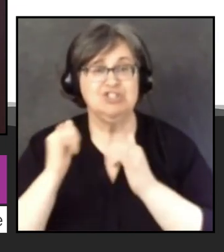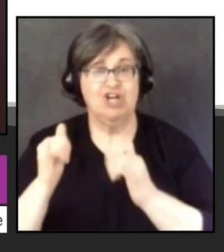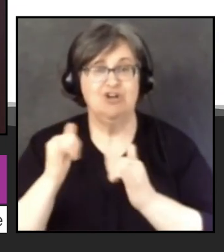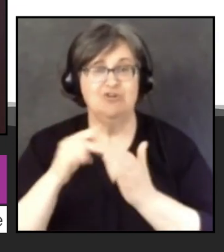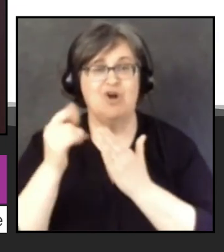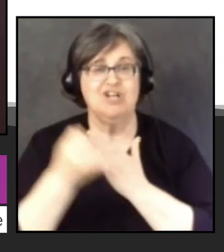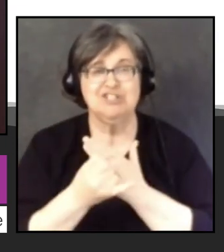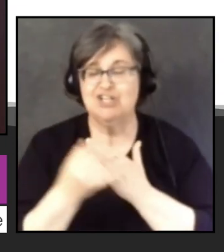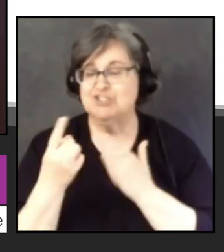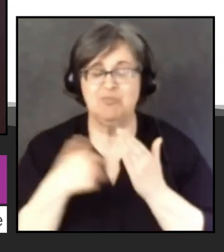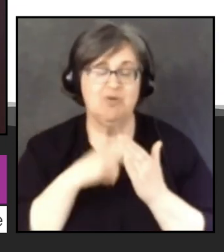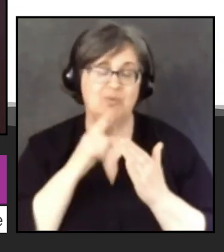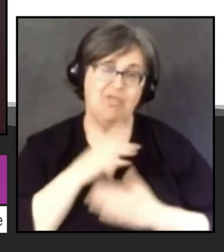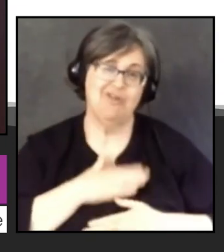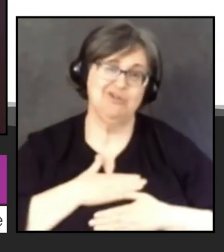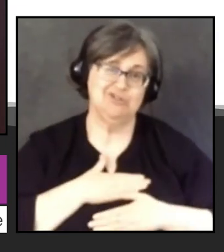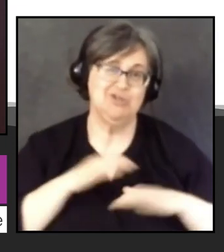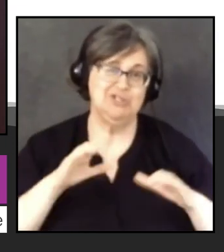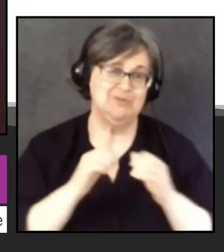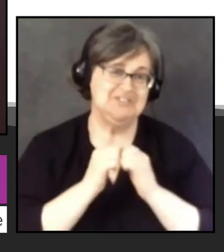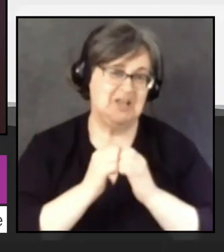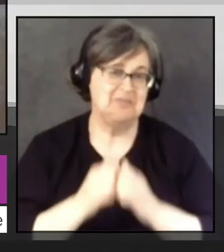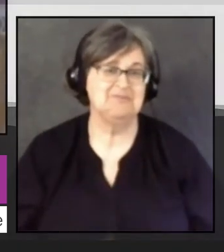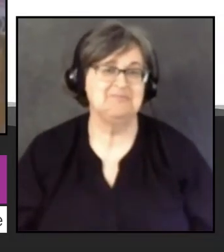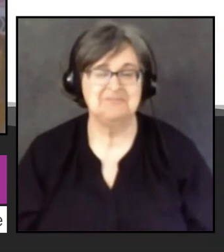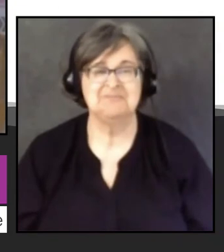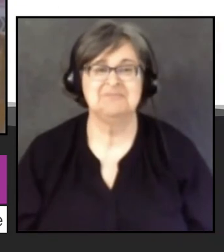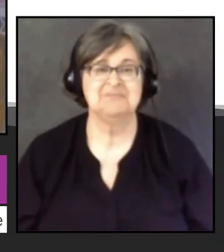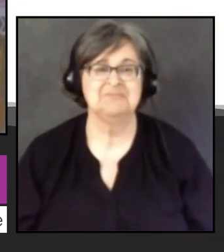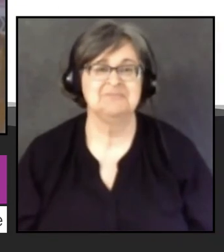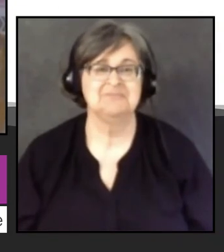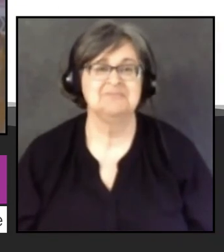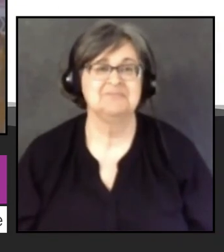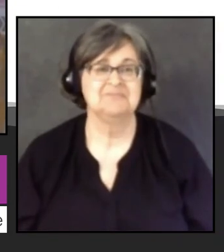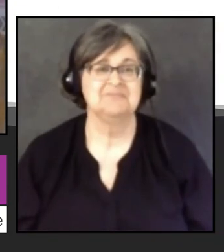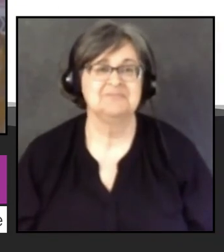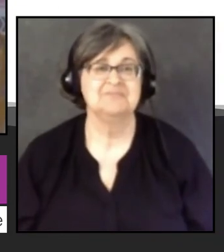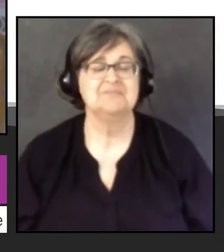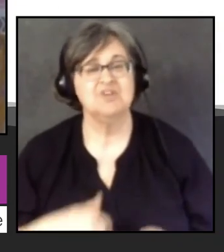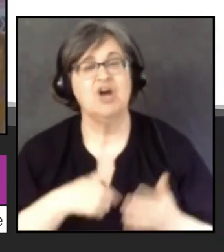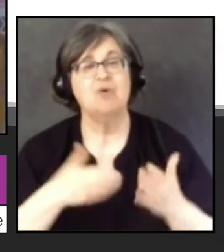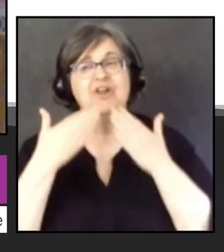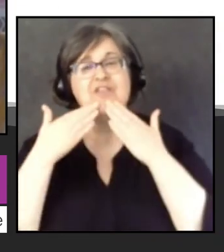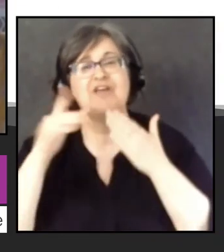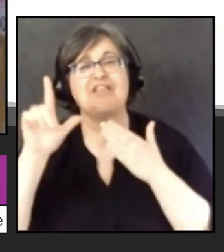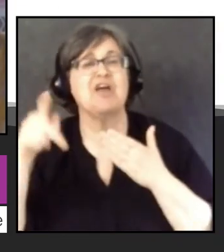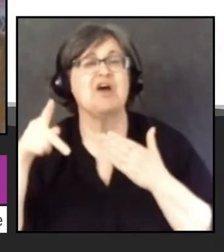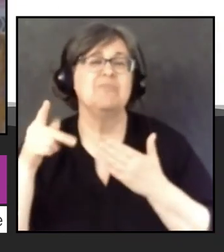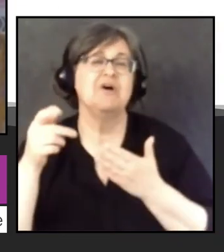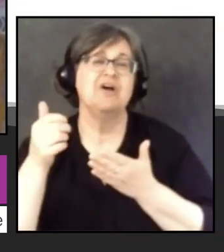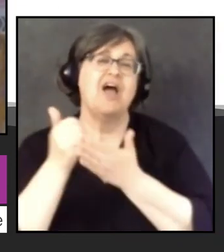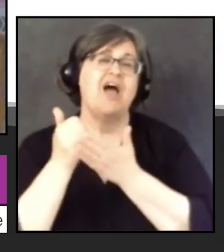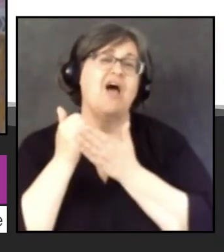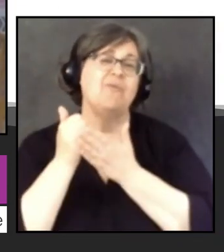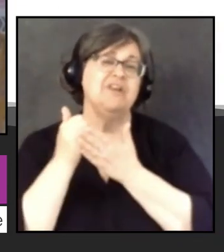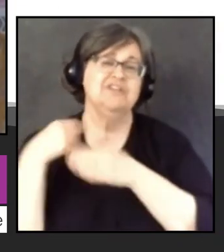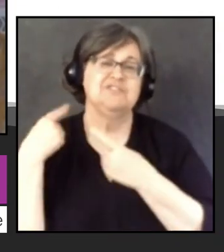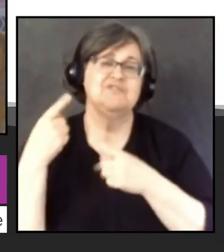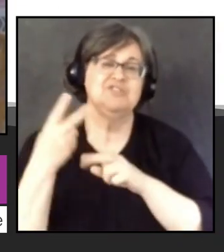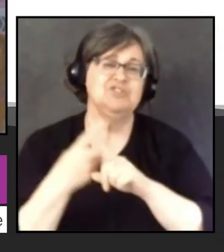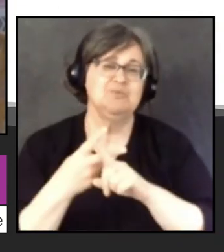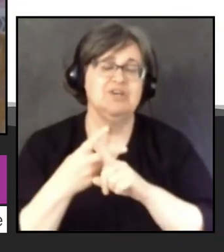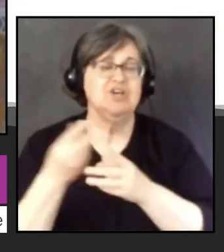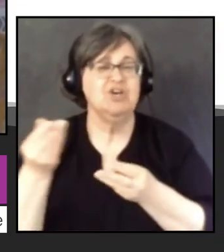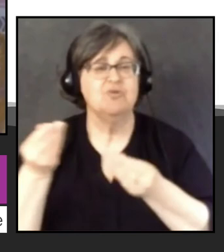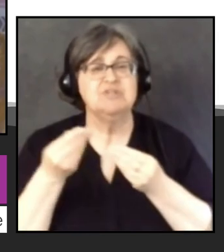and something we just really enjoyed doing together. Yeah, we'd like to thank the LP for helping us the past couple of months and providing us